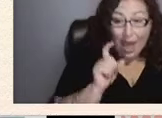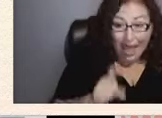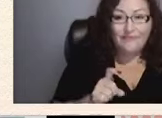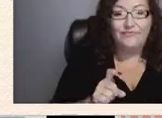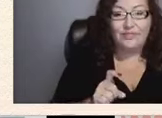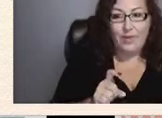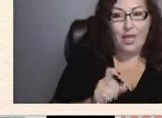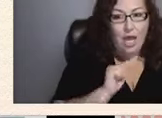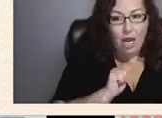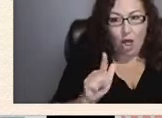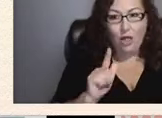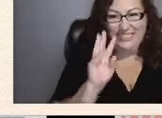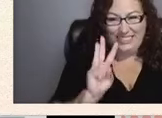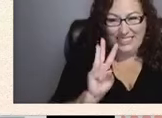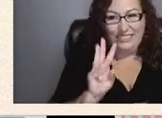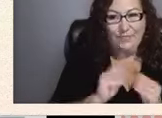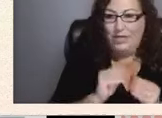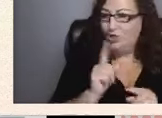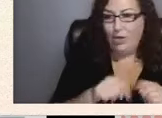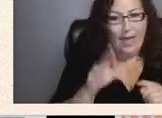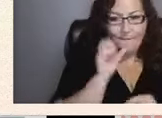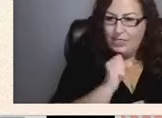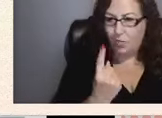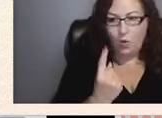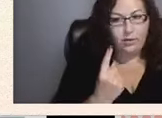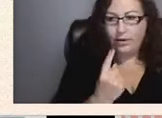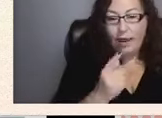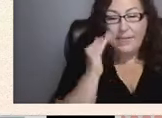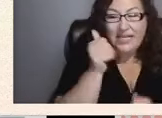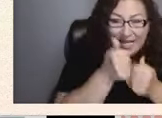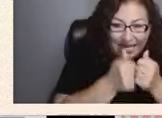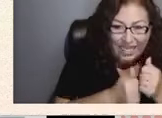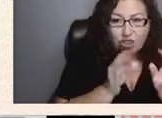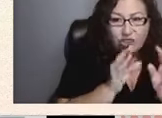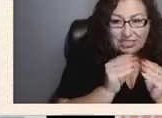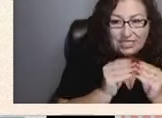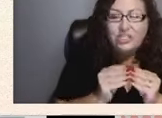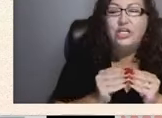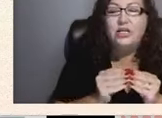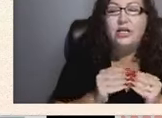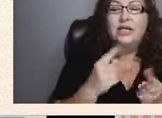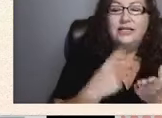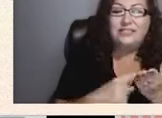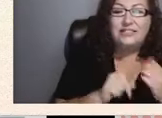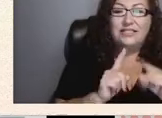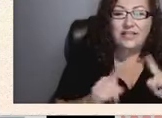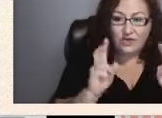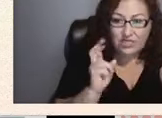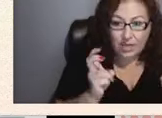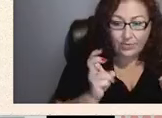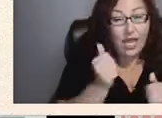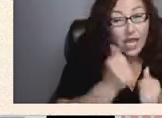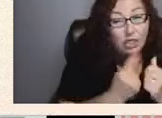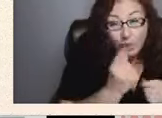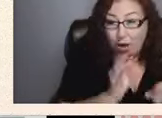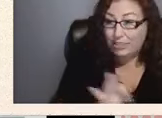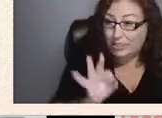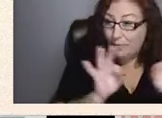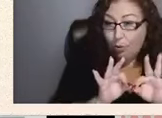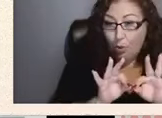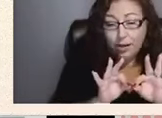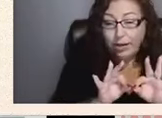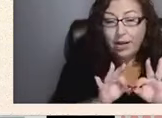all six. You can't miss one because each session covers a different topic. Each one is equally important, so you